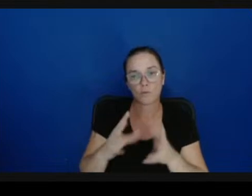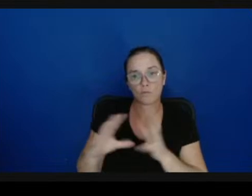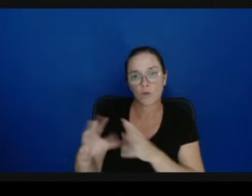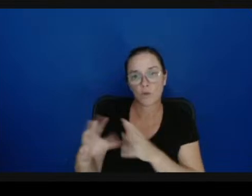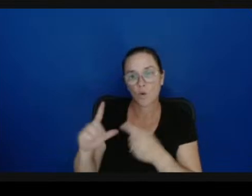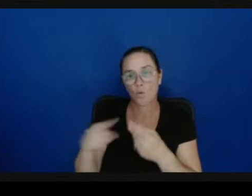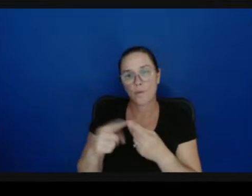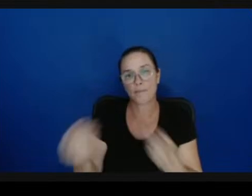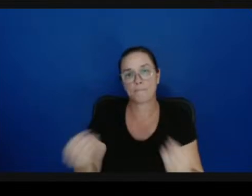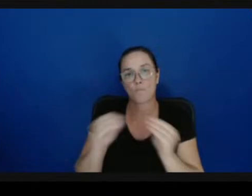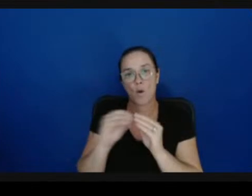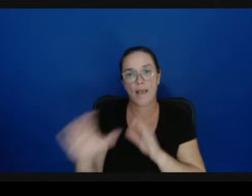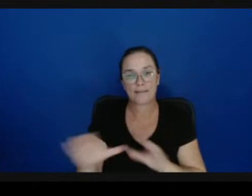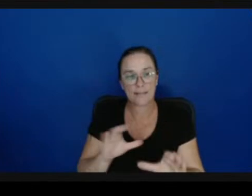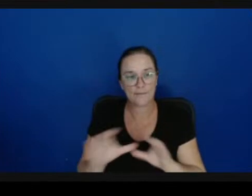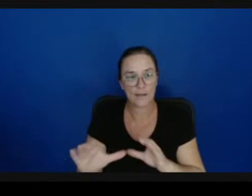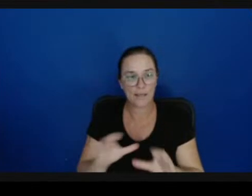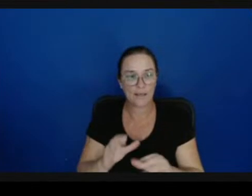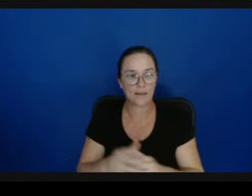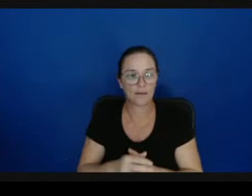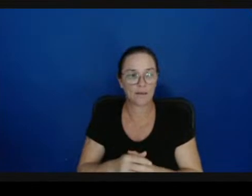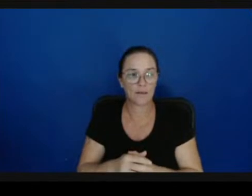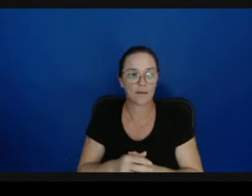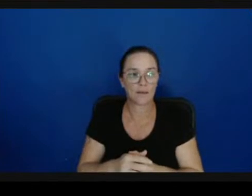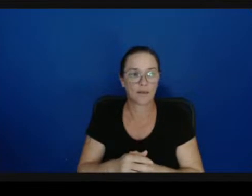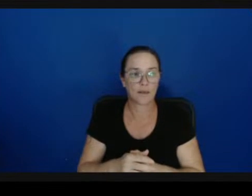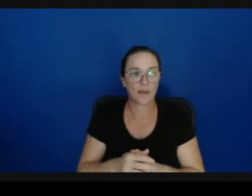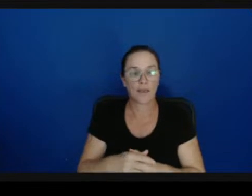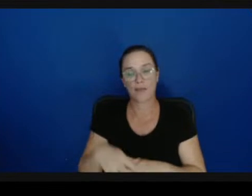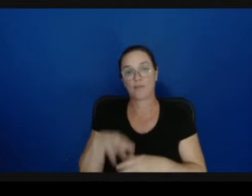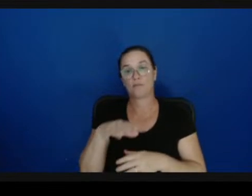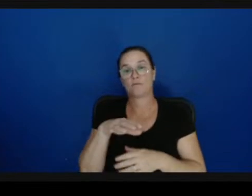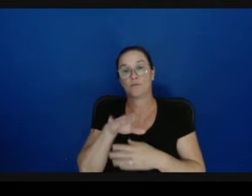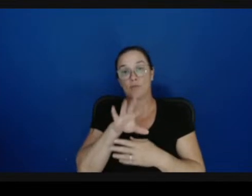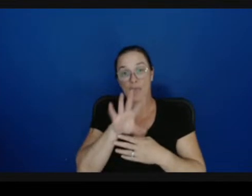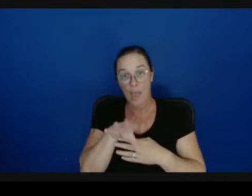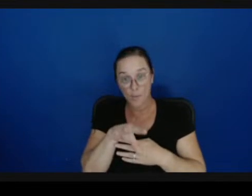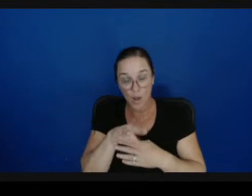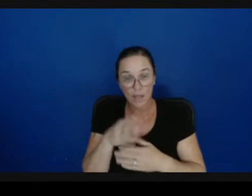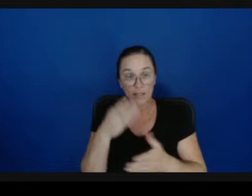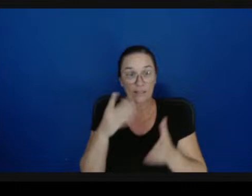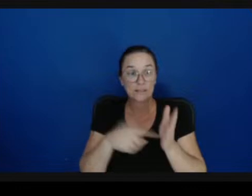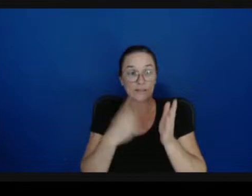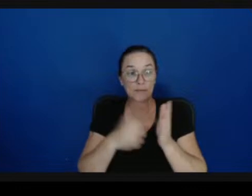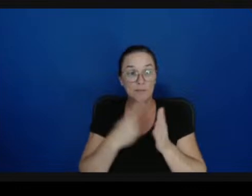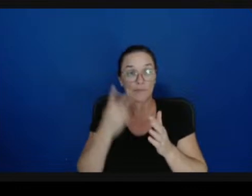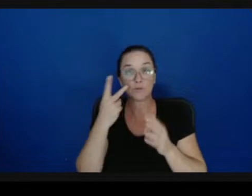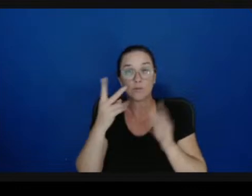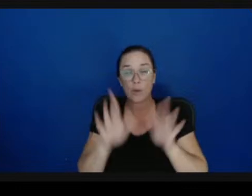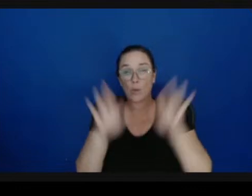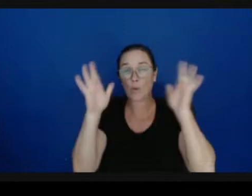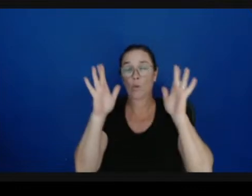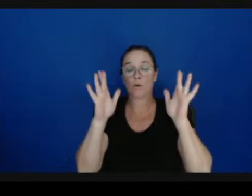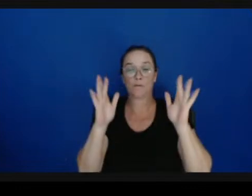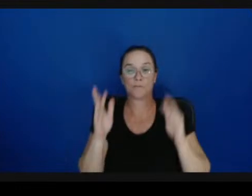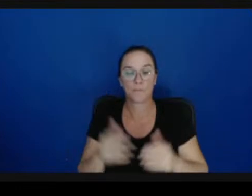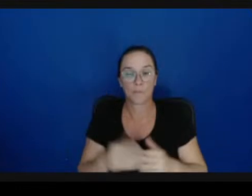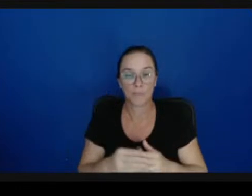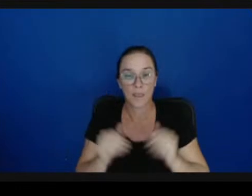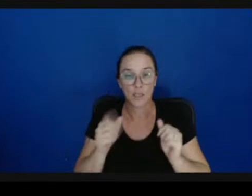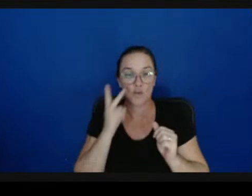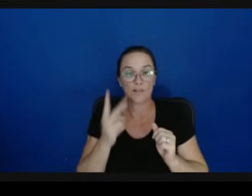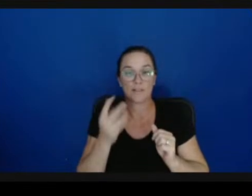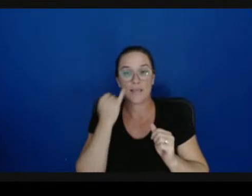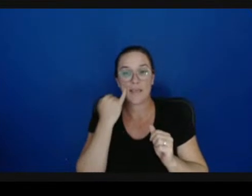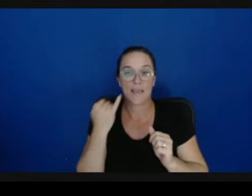more activity. Like if you're looking at the webcam and you see it suddenly get really, really bright, I might run over here and see, is this actually an increase in intensity